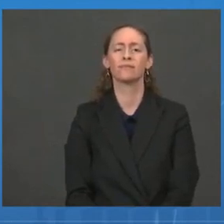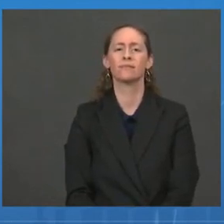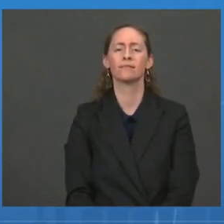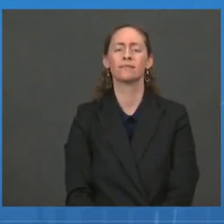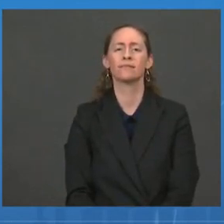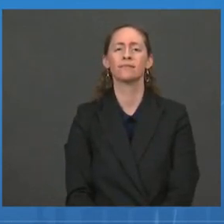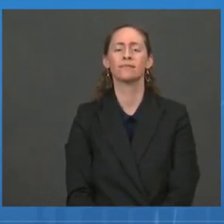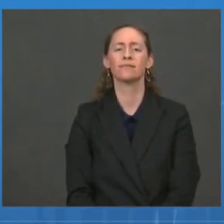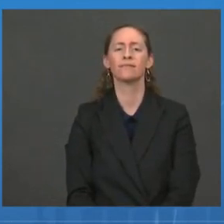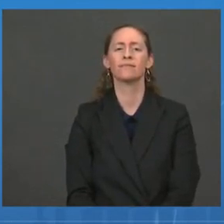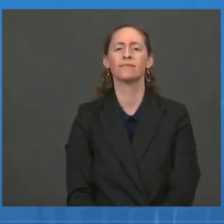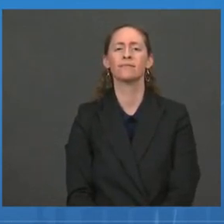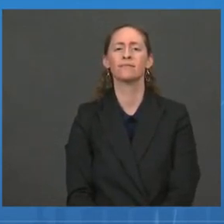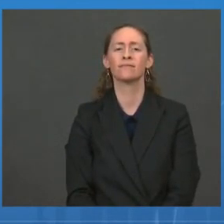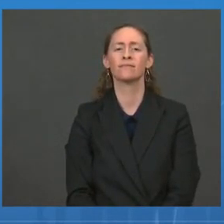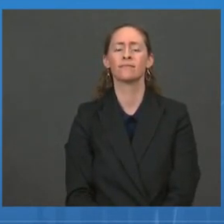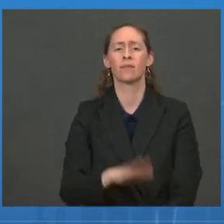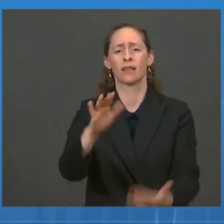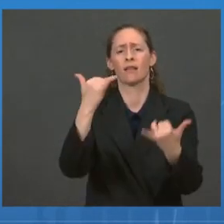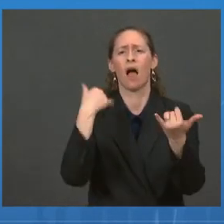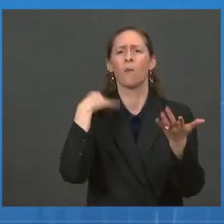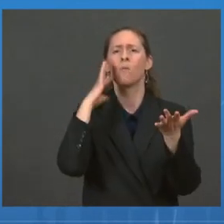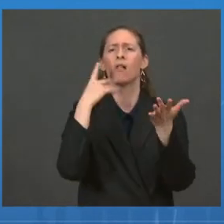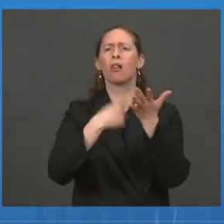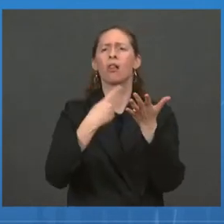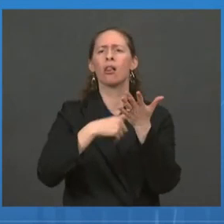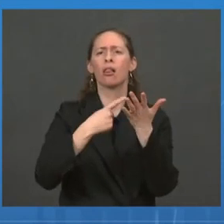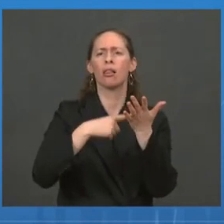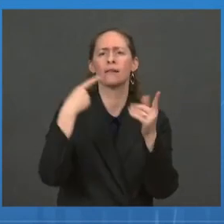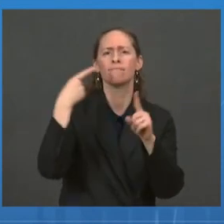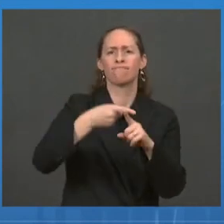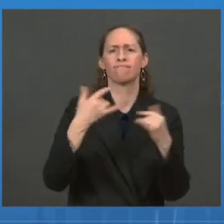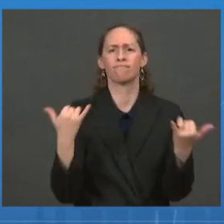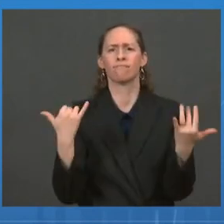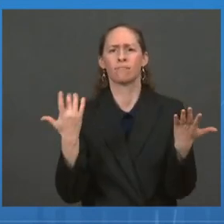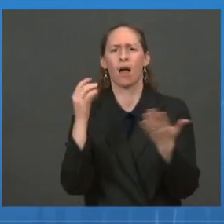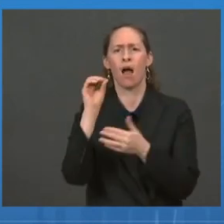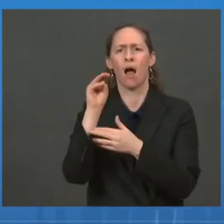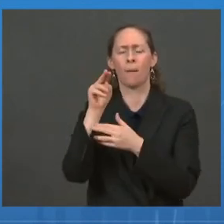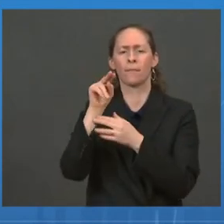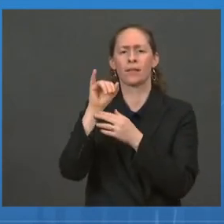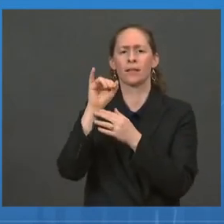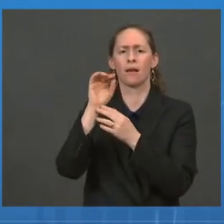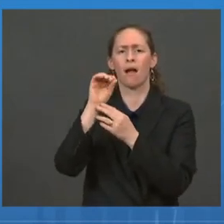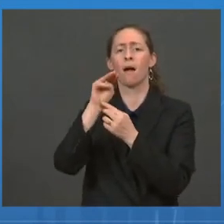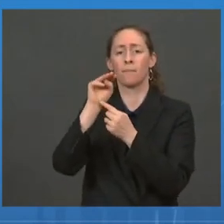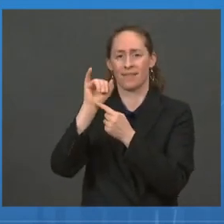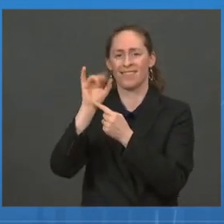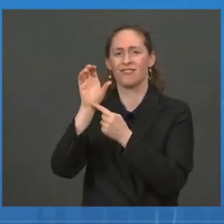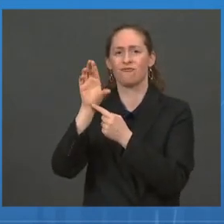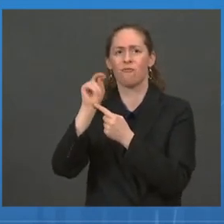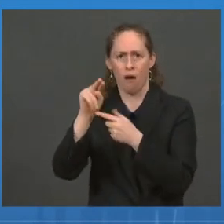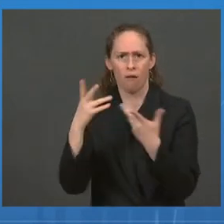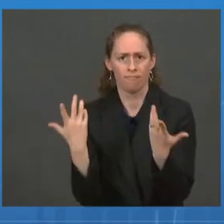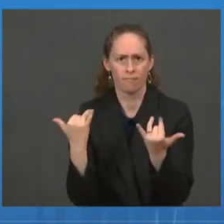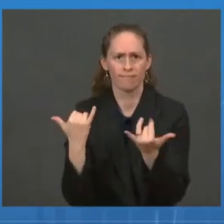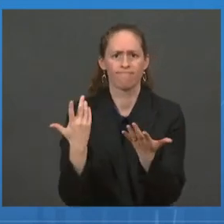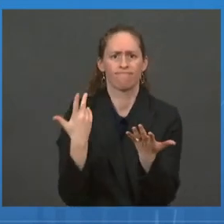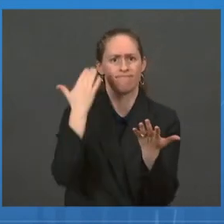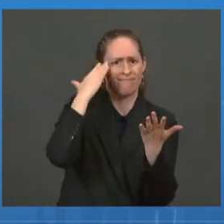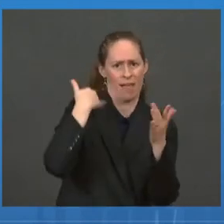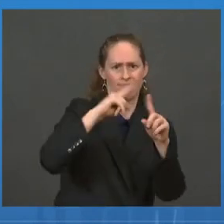just to put it into some perspective this is a list of the variants of concerns that we've had to deal with what their lineage